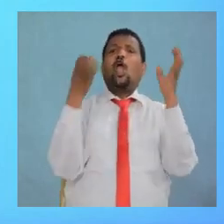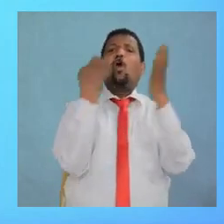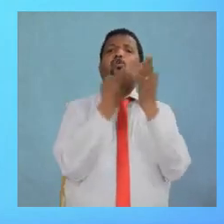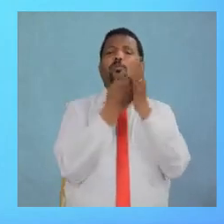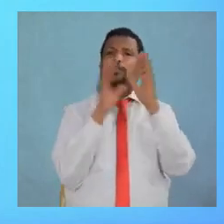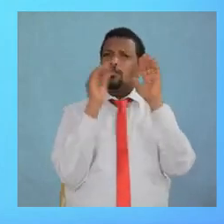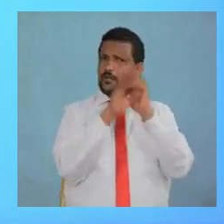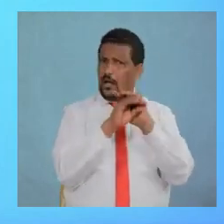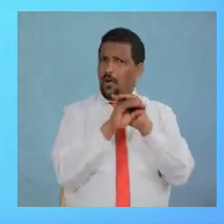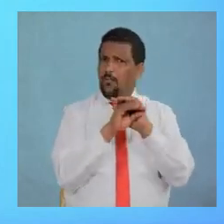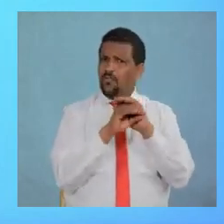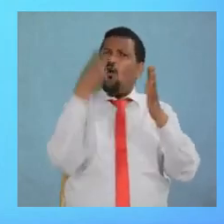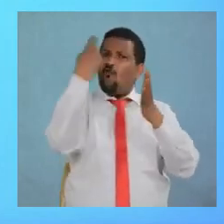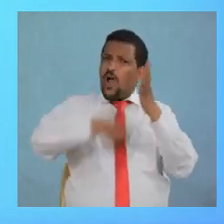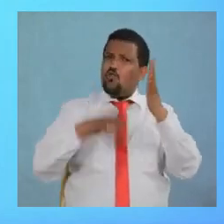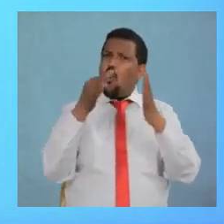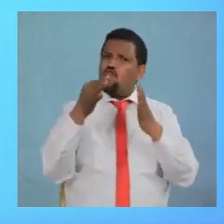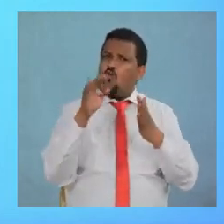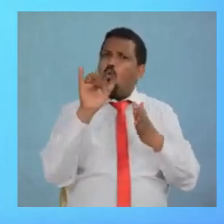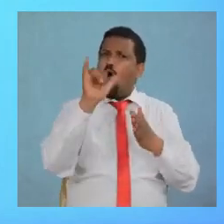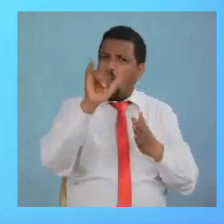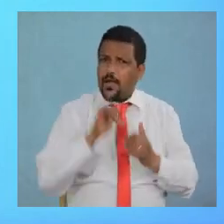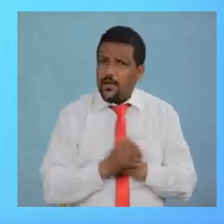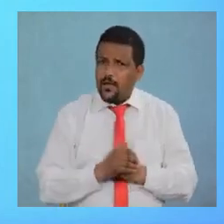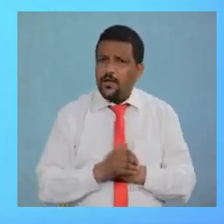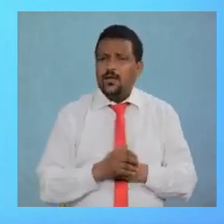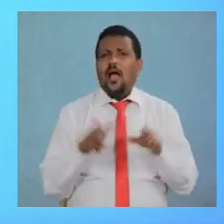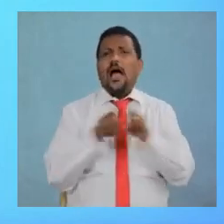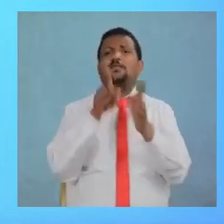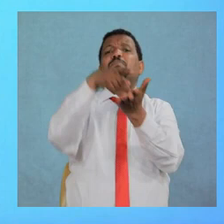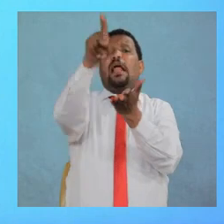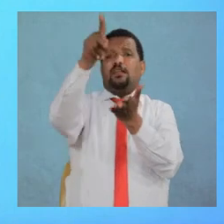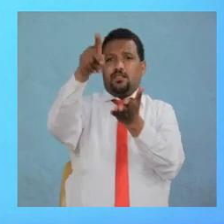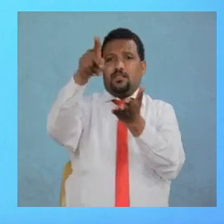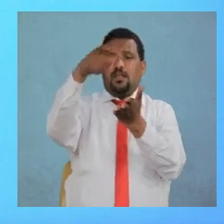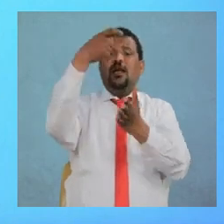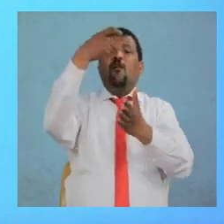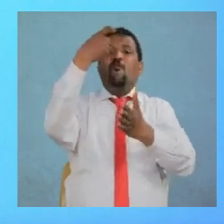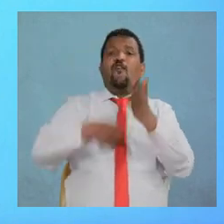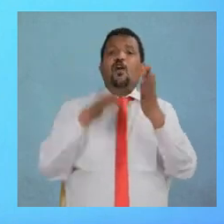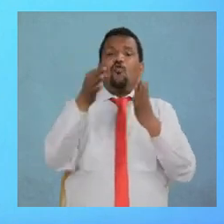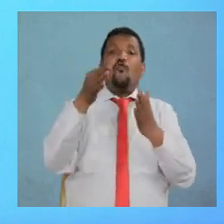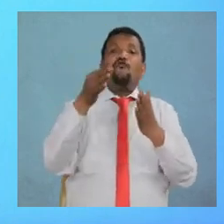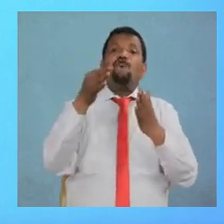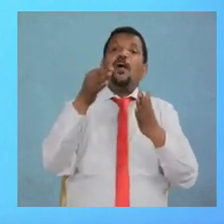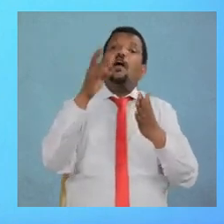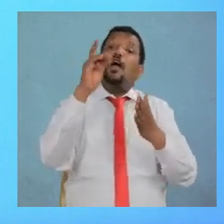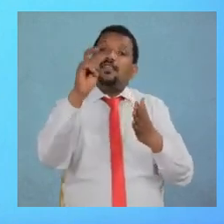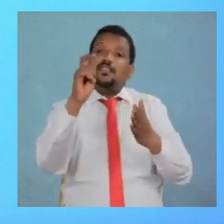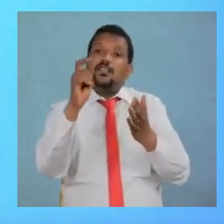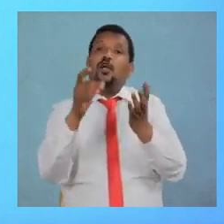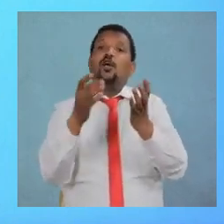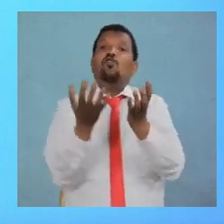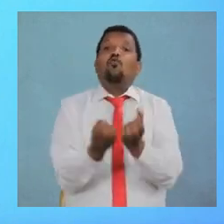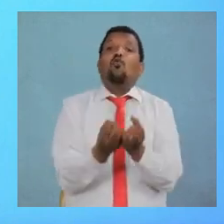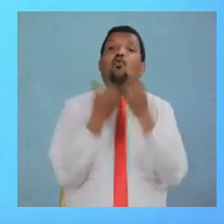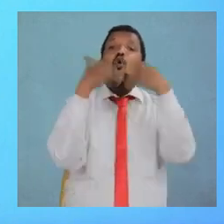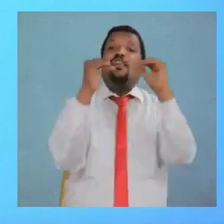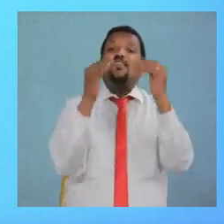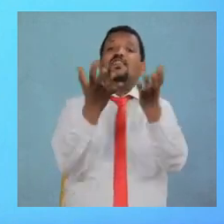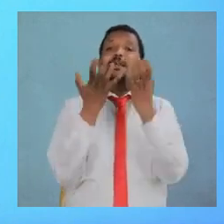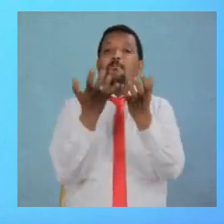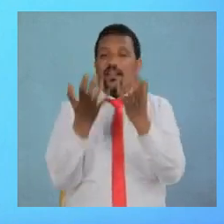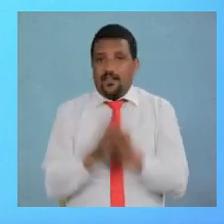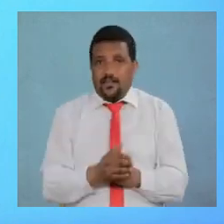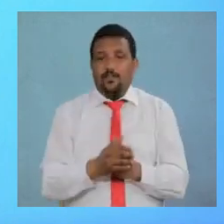we represent the value of y as price and the value of x as quantity demanded. Hence this is minus